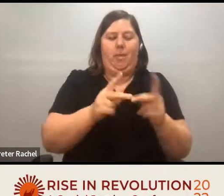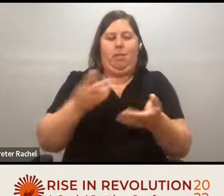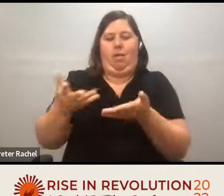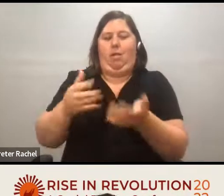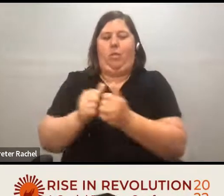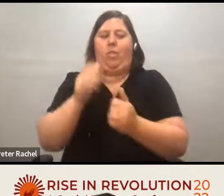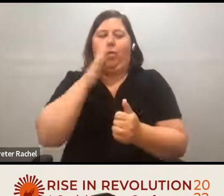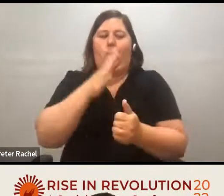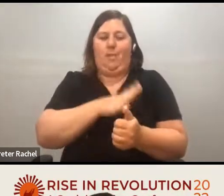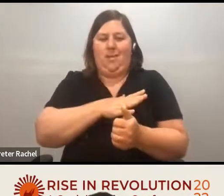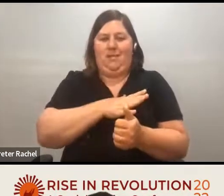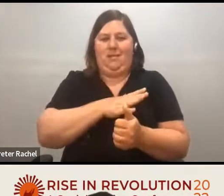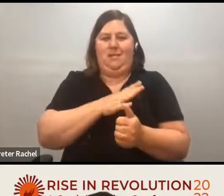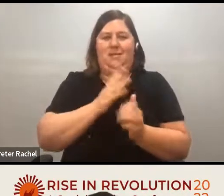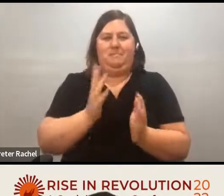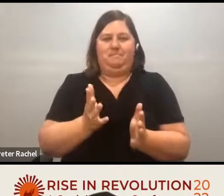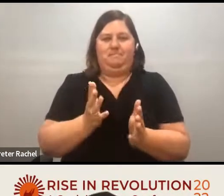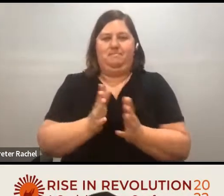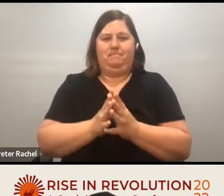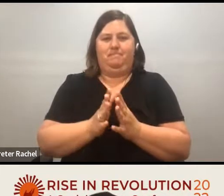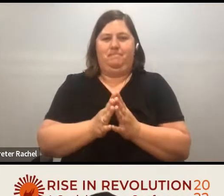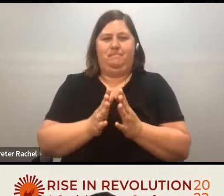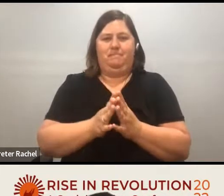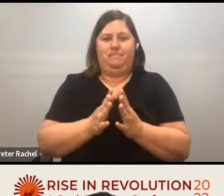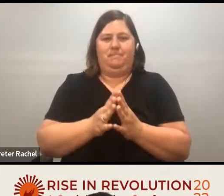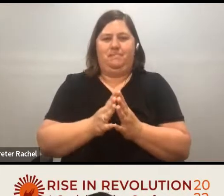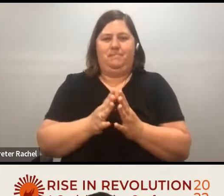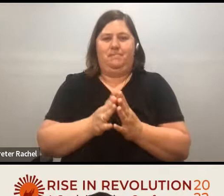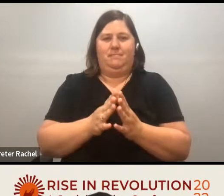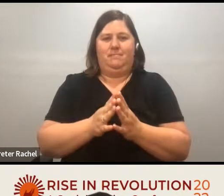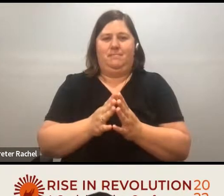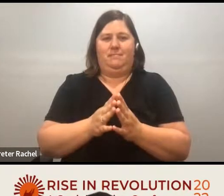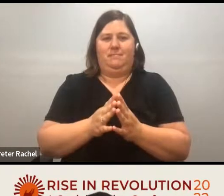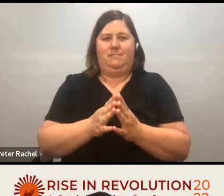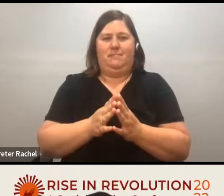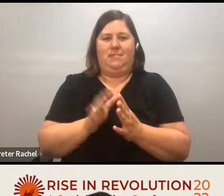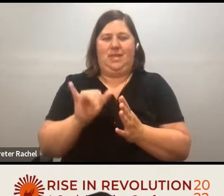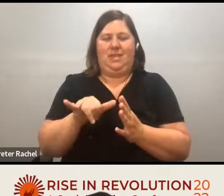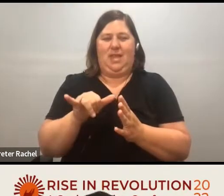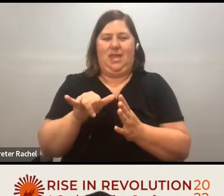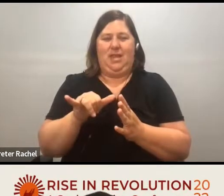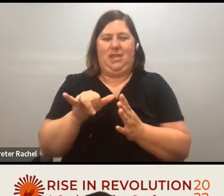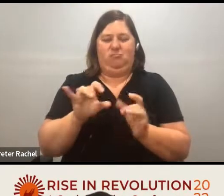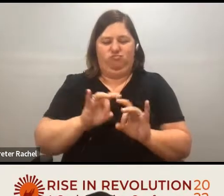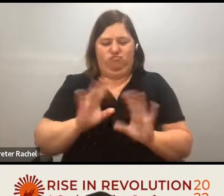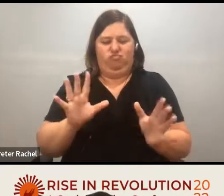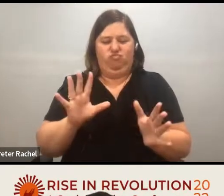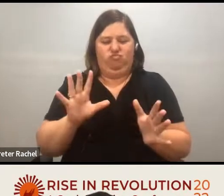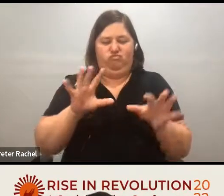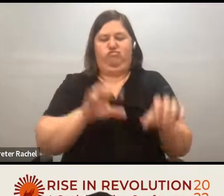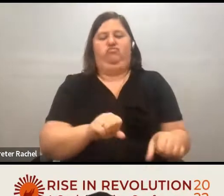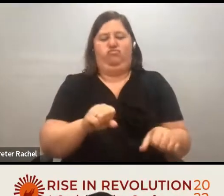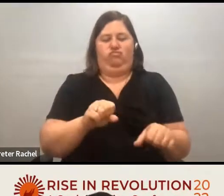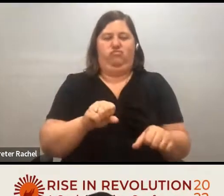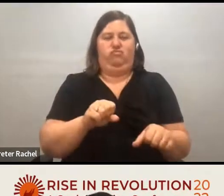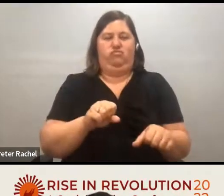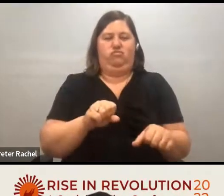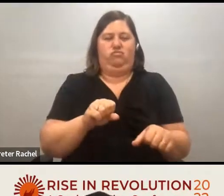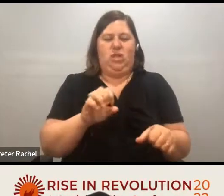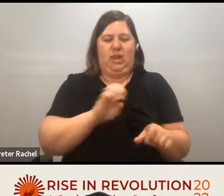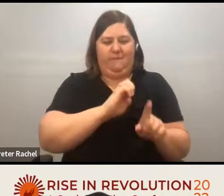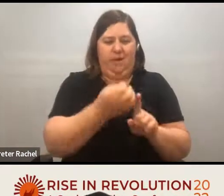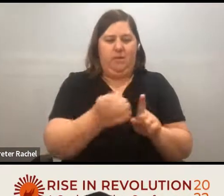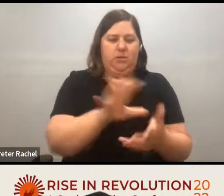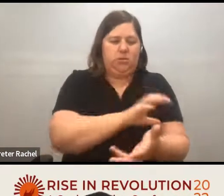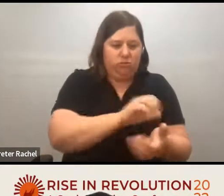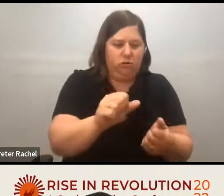that in this way of, I don't know, there's a patriarchal violence, right, in the approach to environmental destruction,